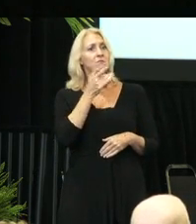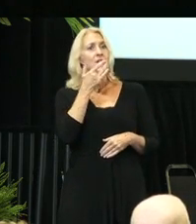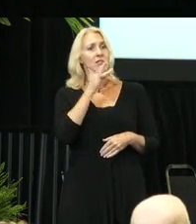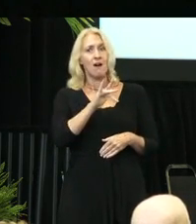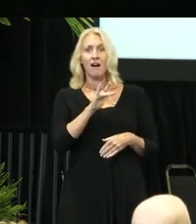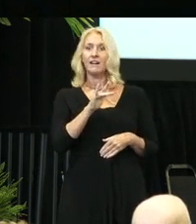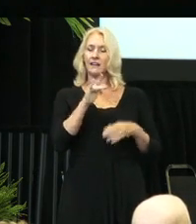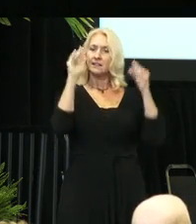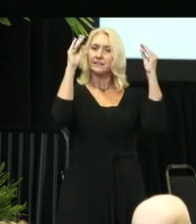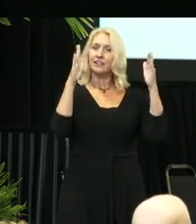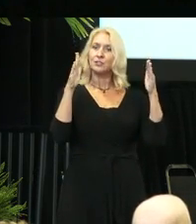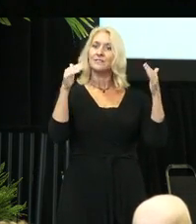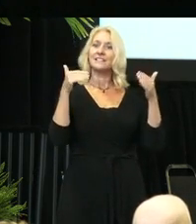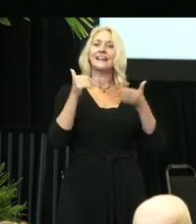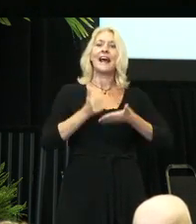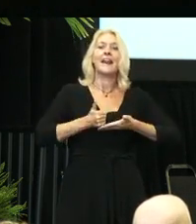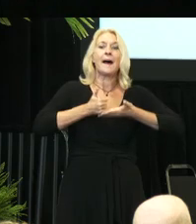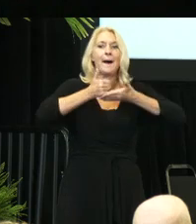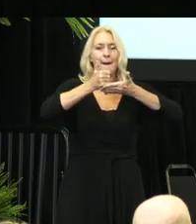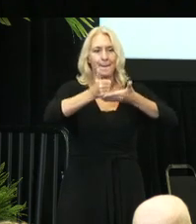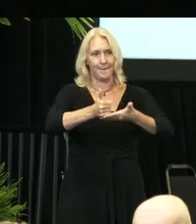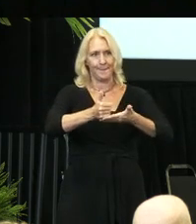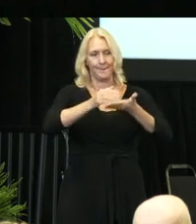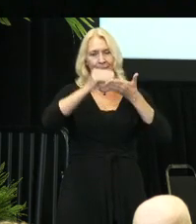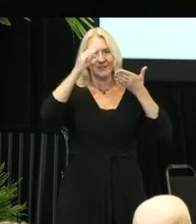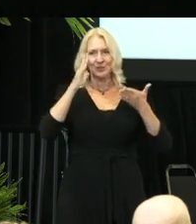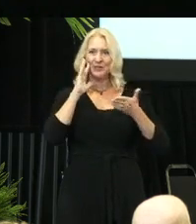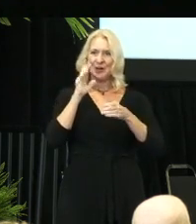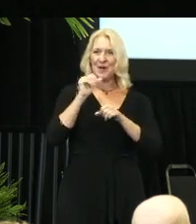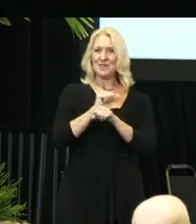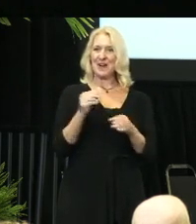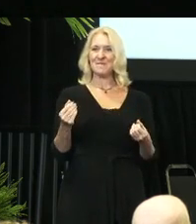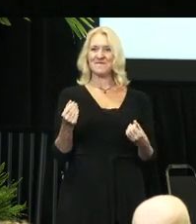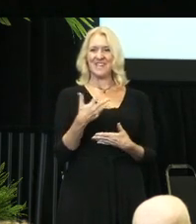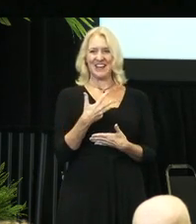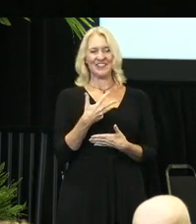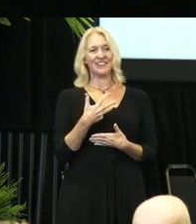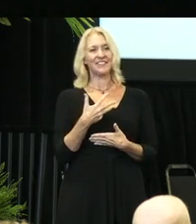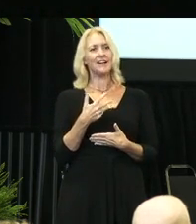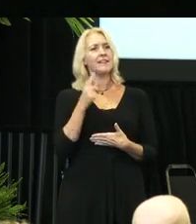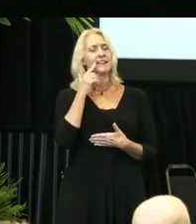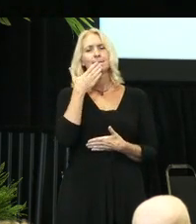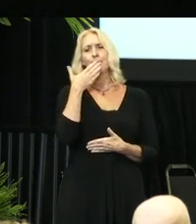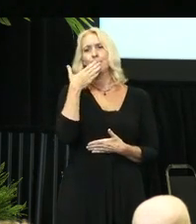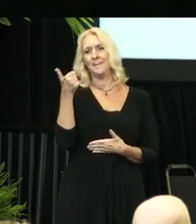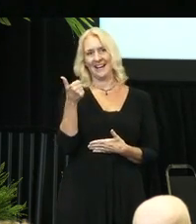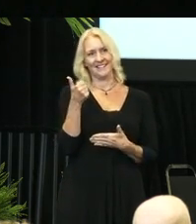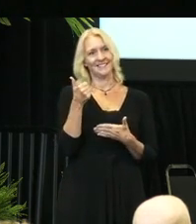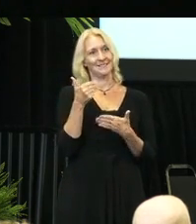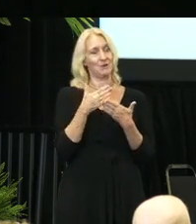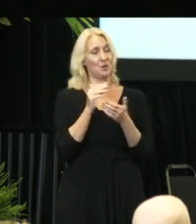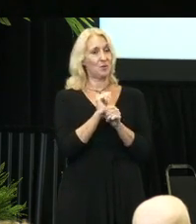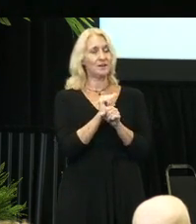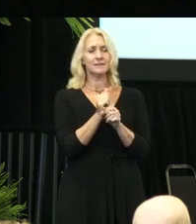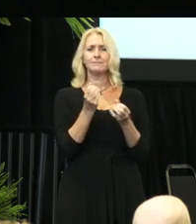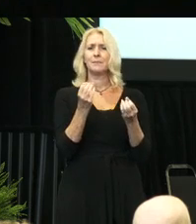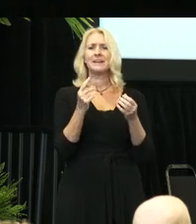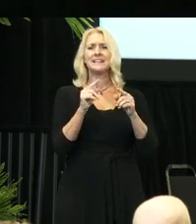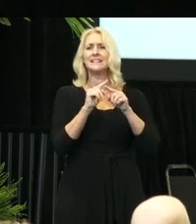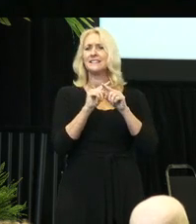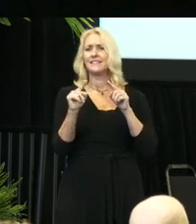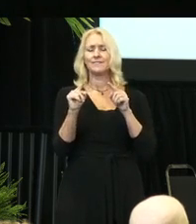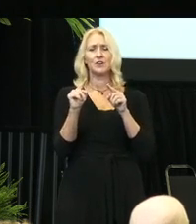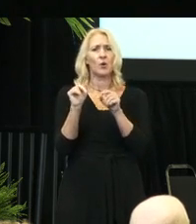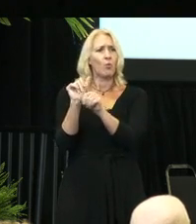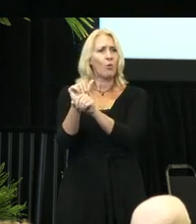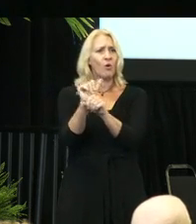particular fears. And I truly think that's one of the best parts of this job. There are many professions here in our society where if